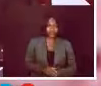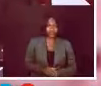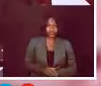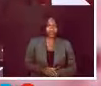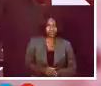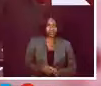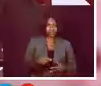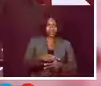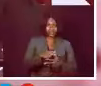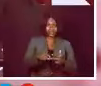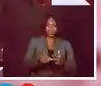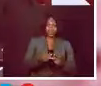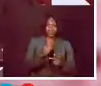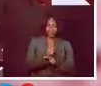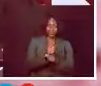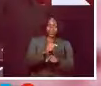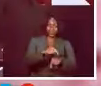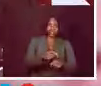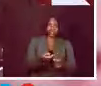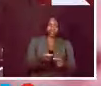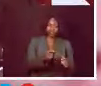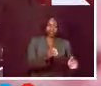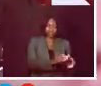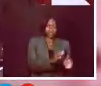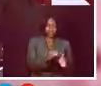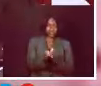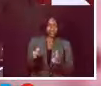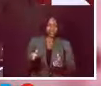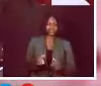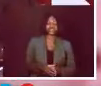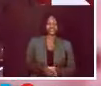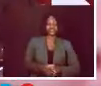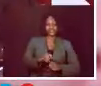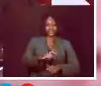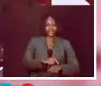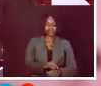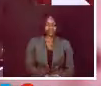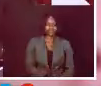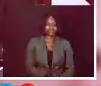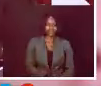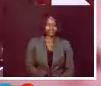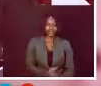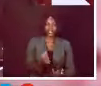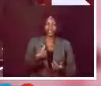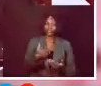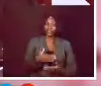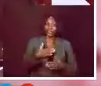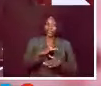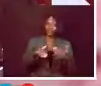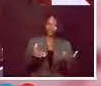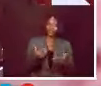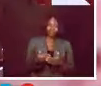on 3 consecutive times from both majority and minority. And I'll be very grateful if all of